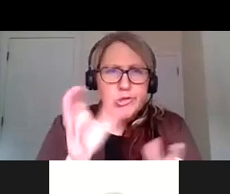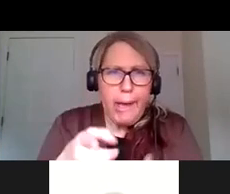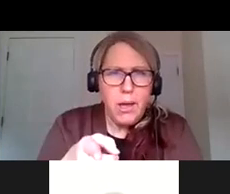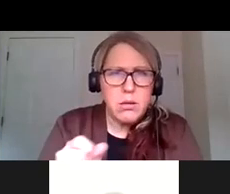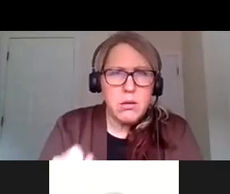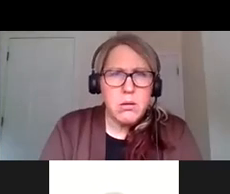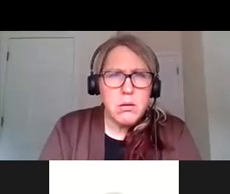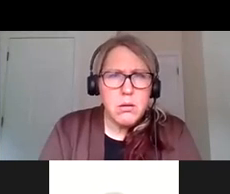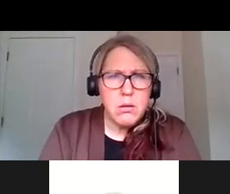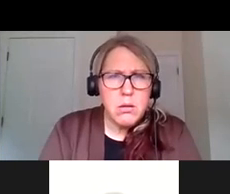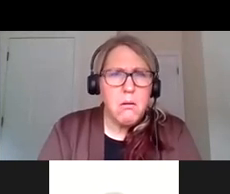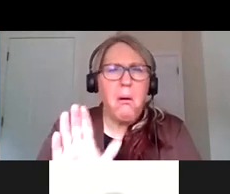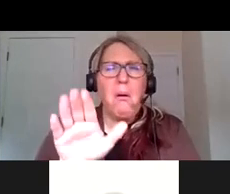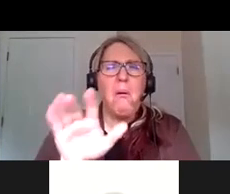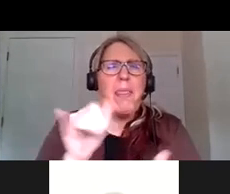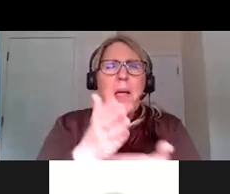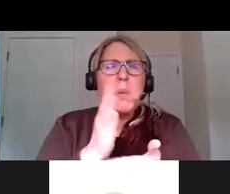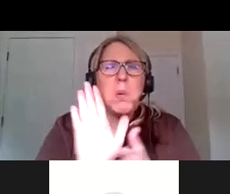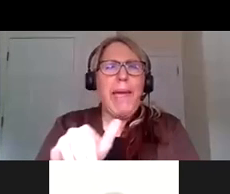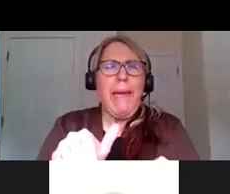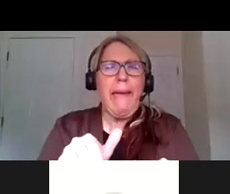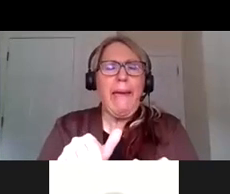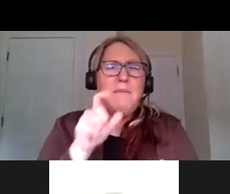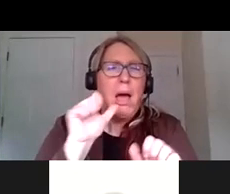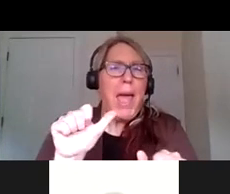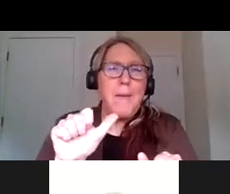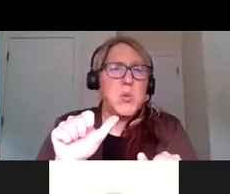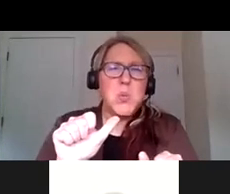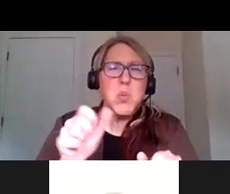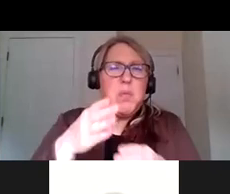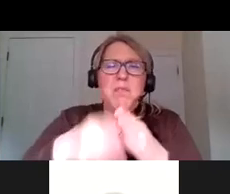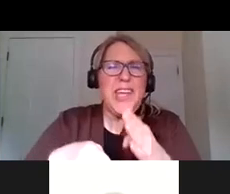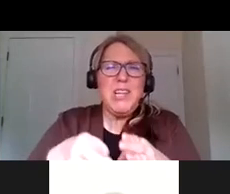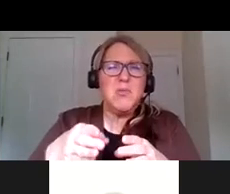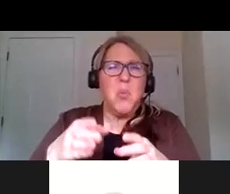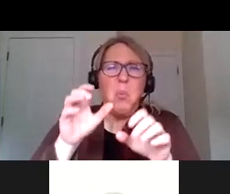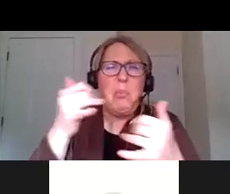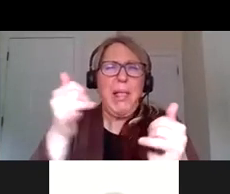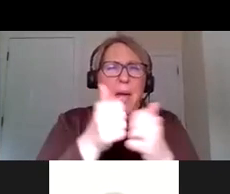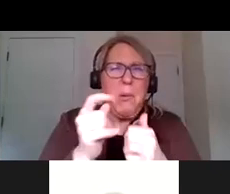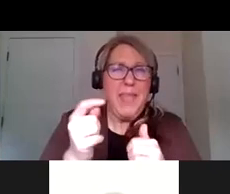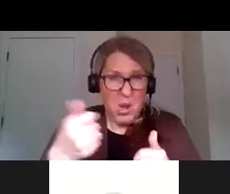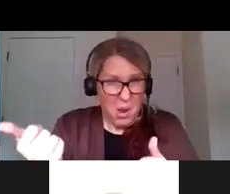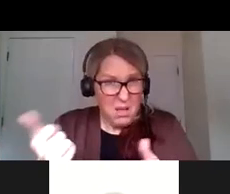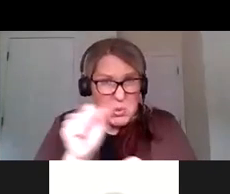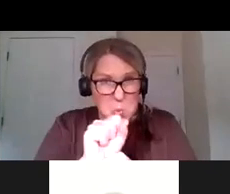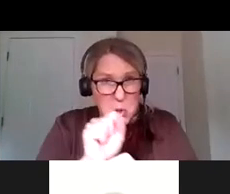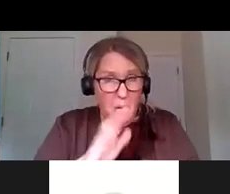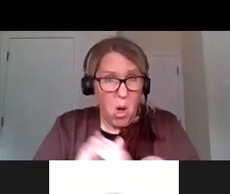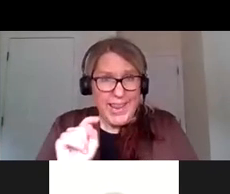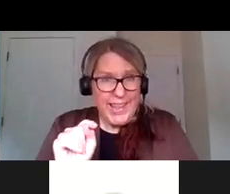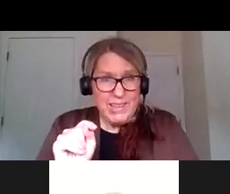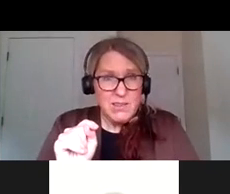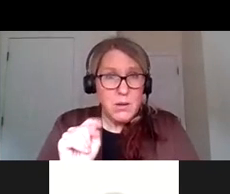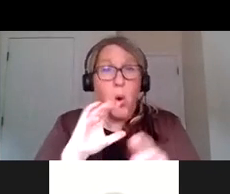Nope, that's okay. If you weren't able to, did anyone else work on